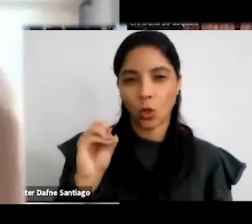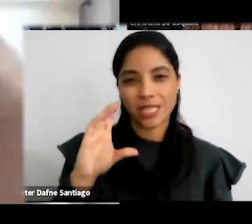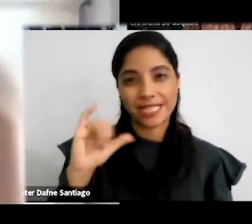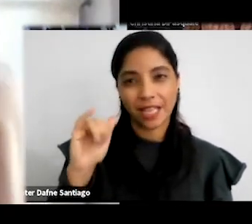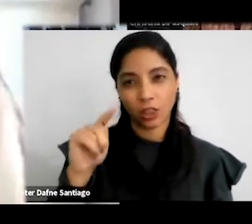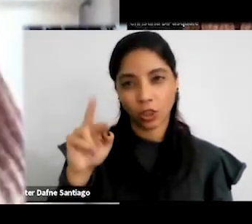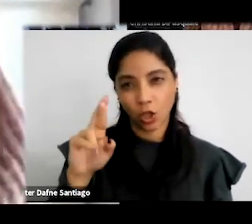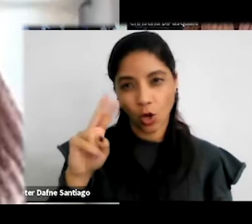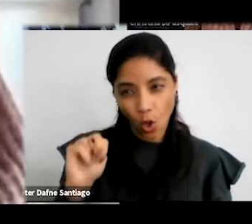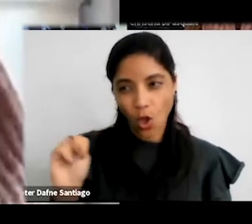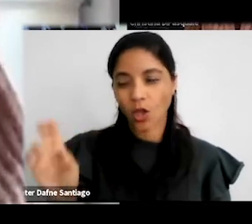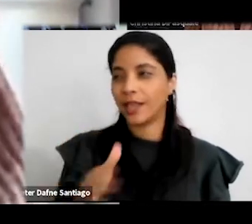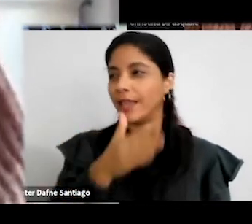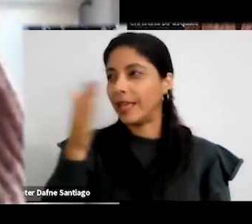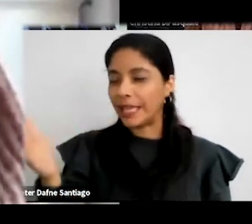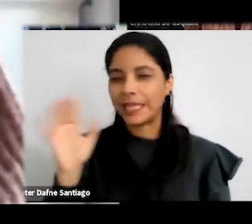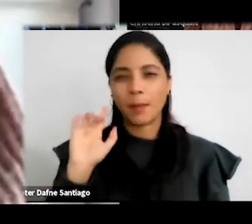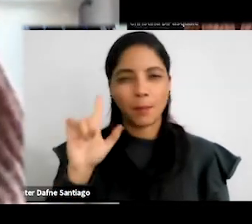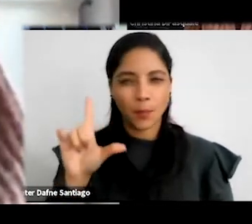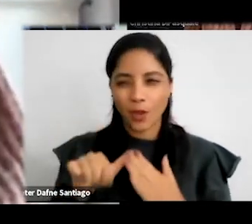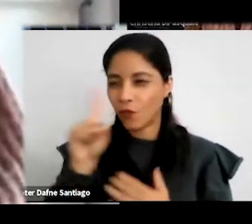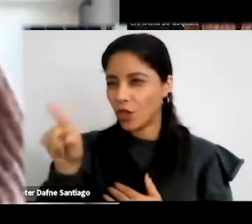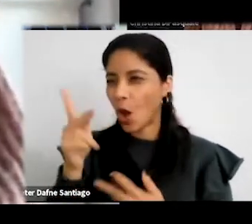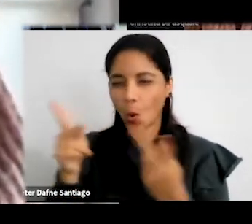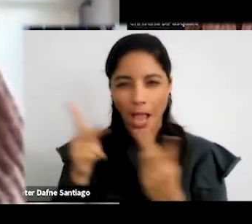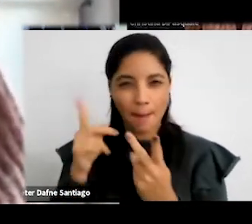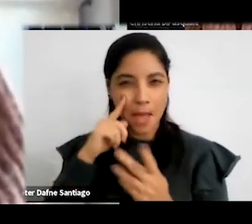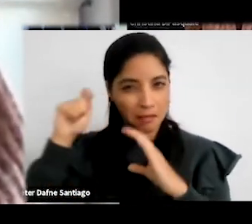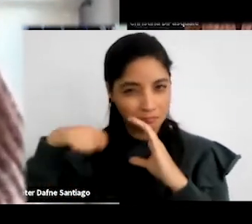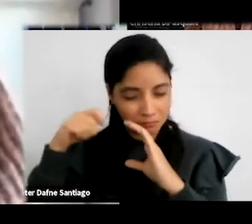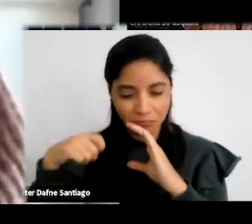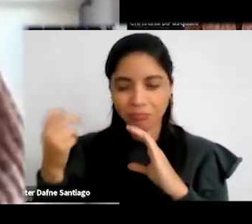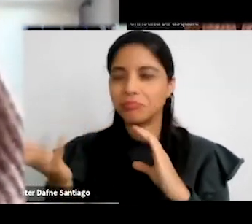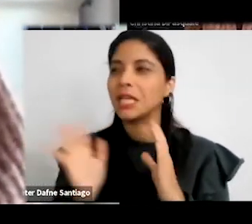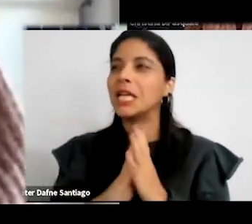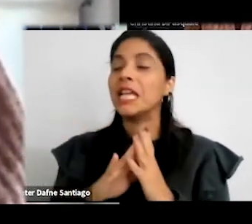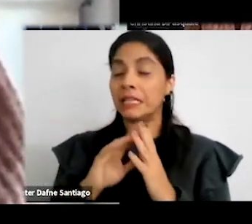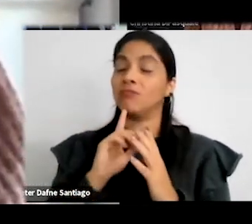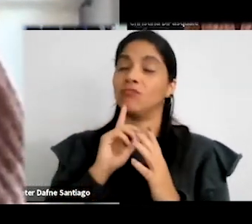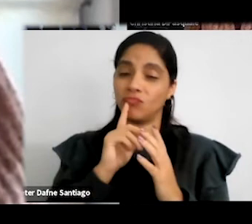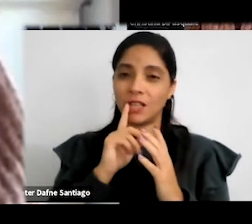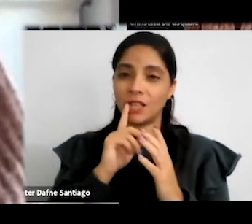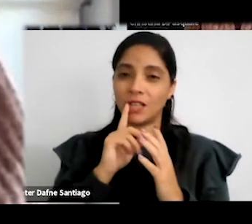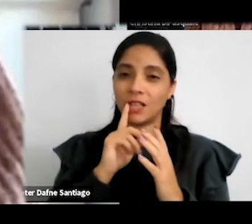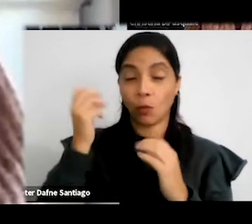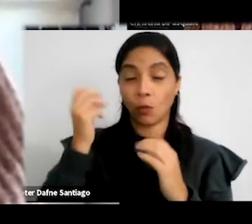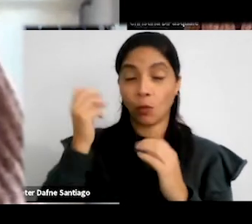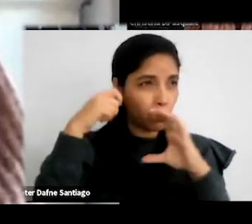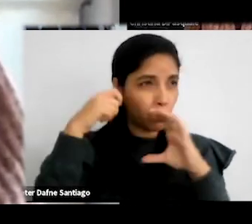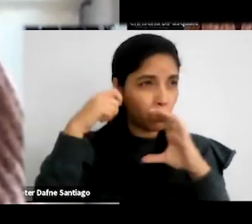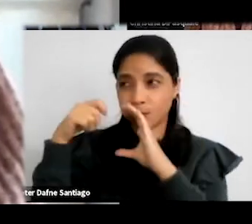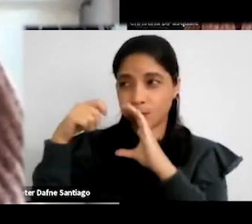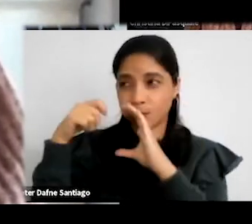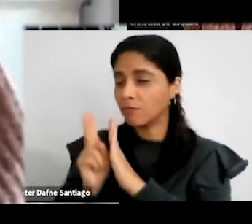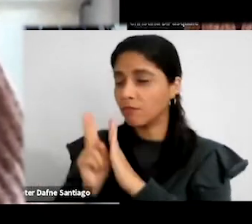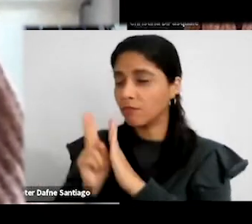a filming location. So I can save money while I'm using my savings to film some of this stuff. And he also told me